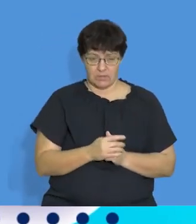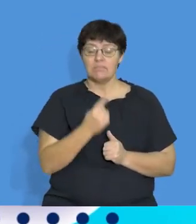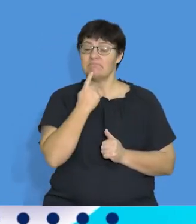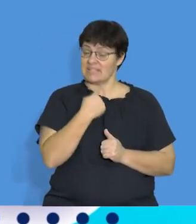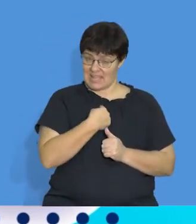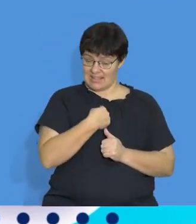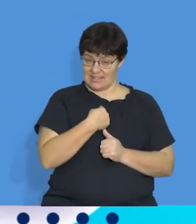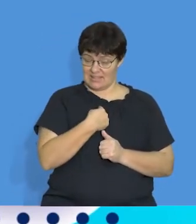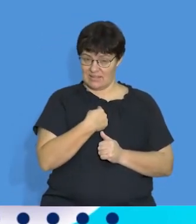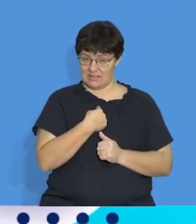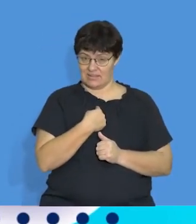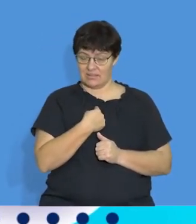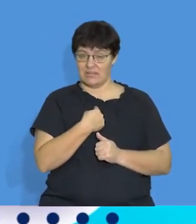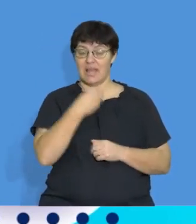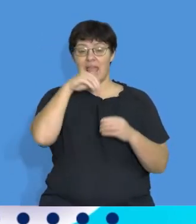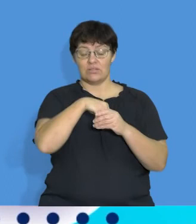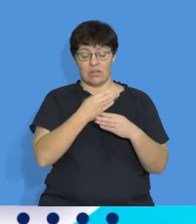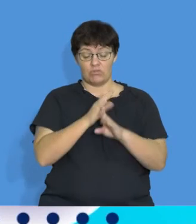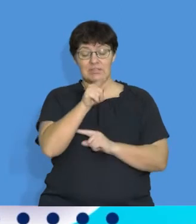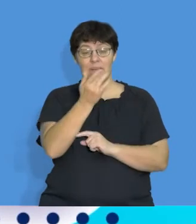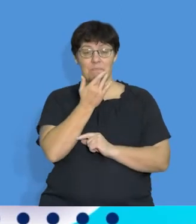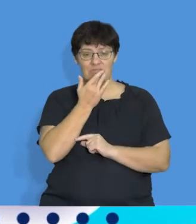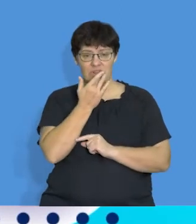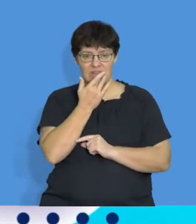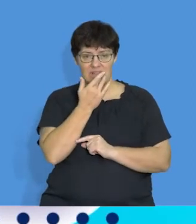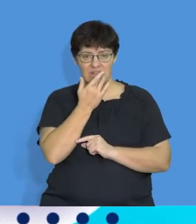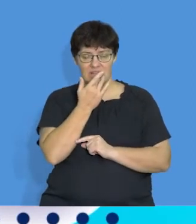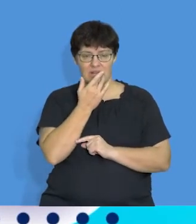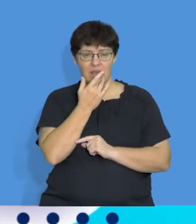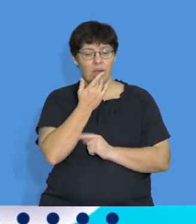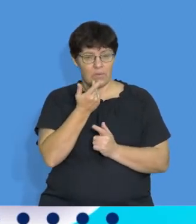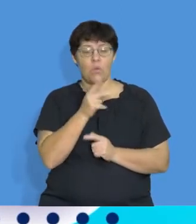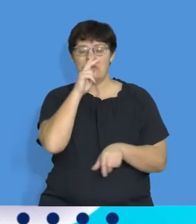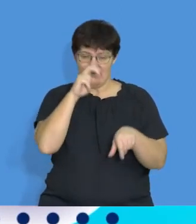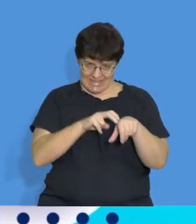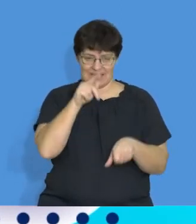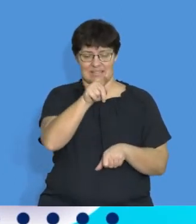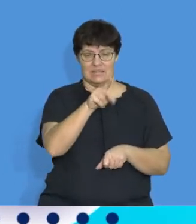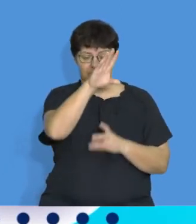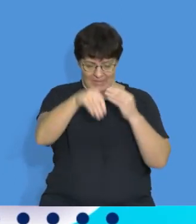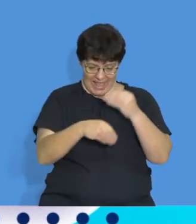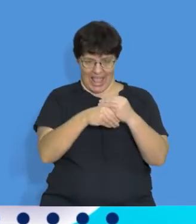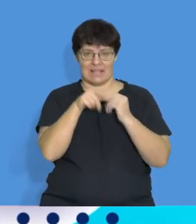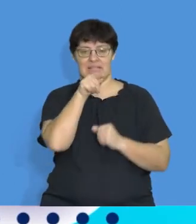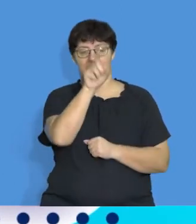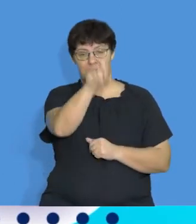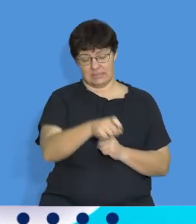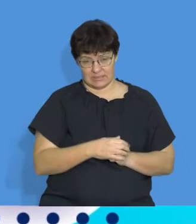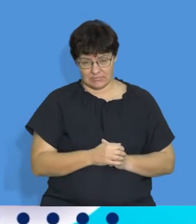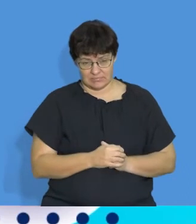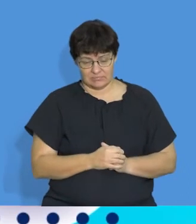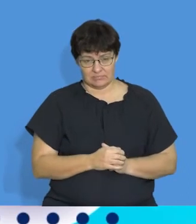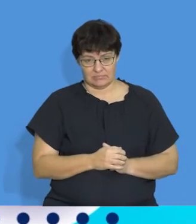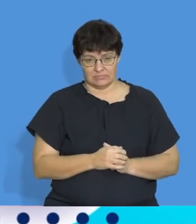that the internal resistance of the battery is not negligible. We are going to take into account the internal